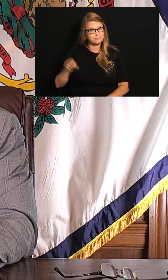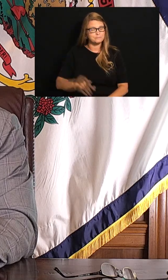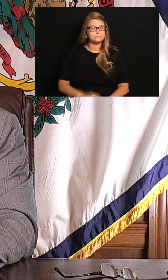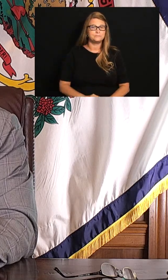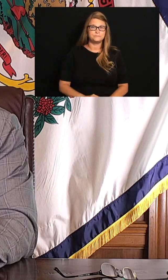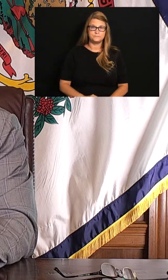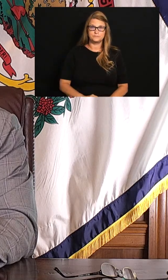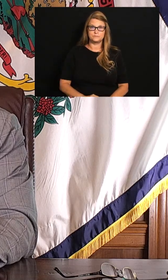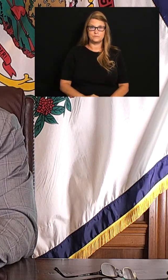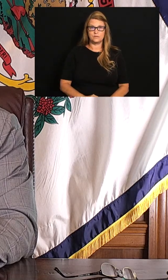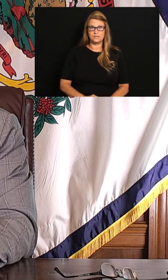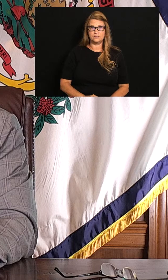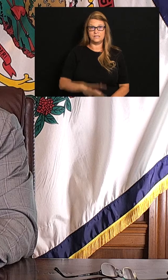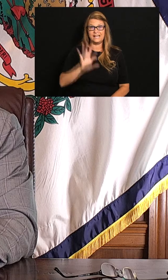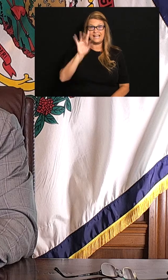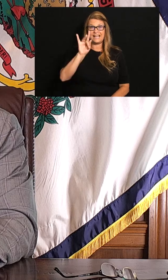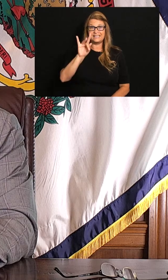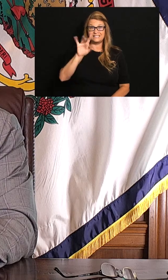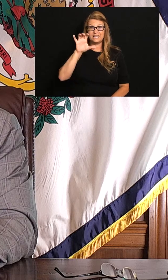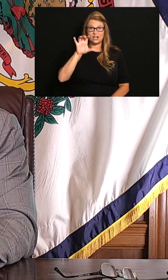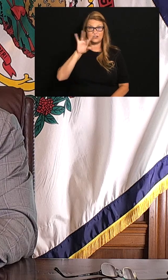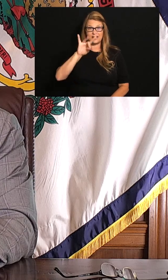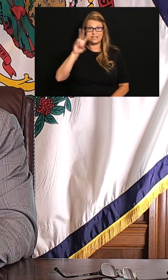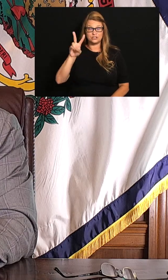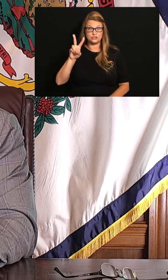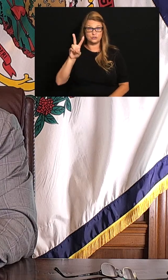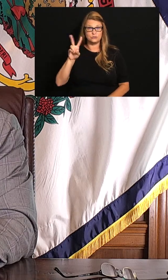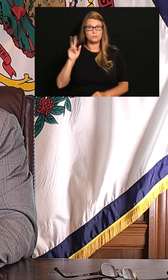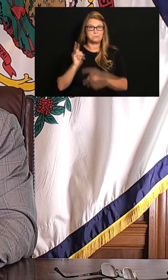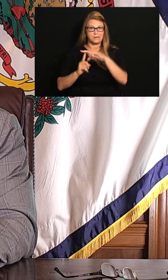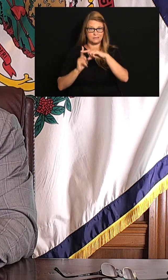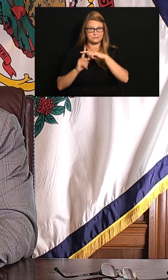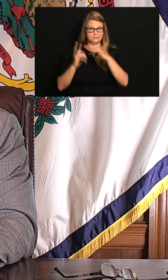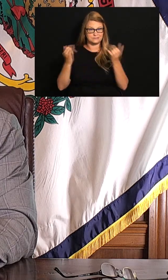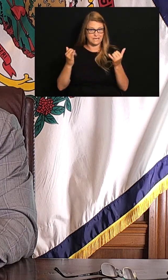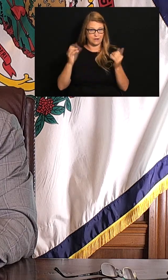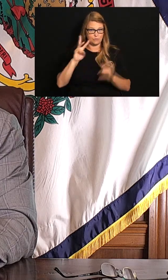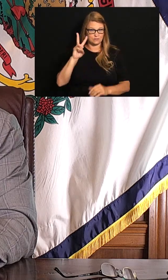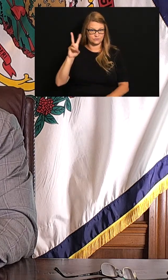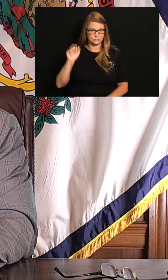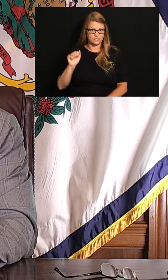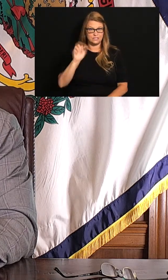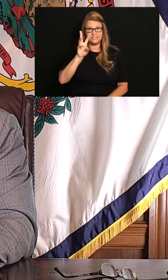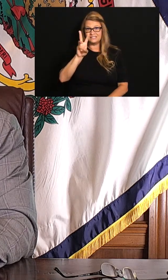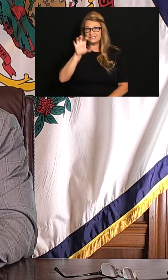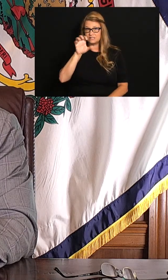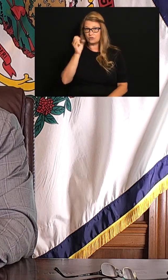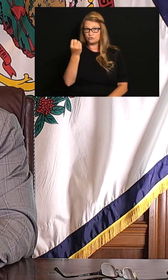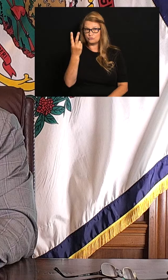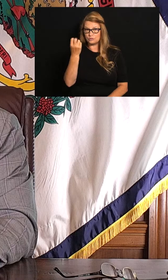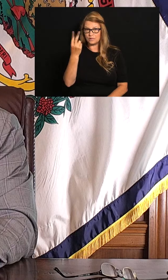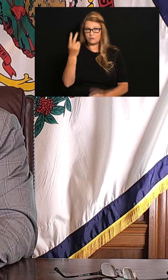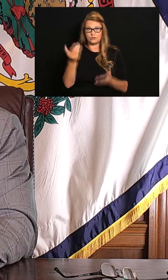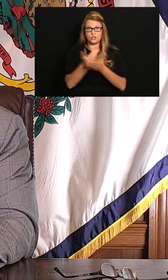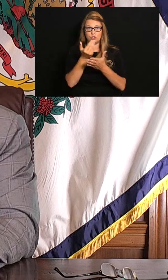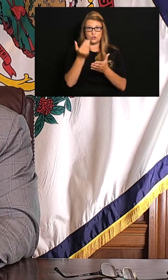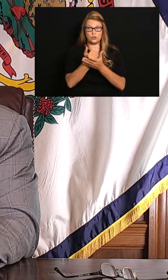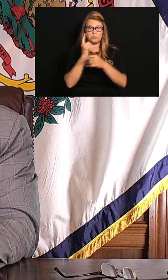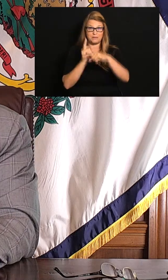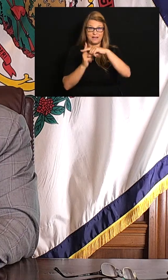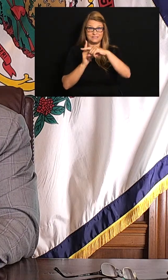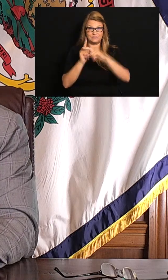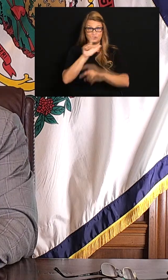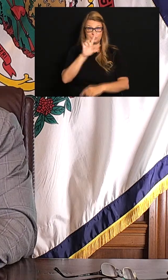We have 1,882 people that are active cases in West Virginia, 612 new in the last 24